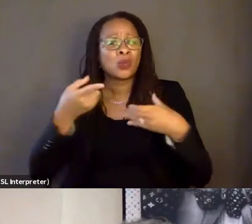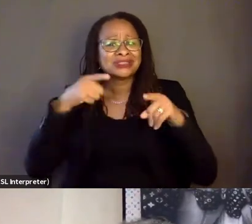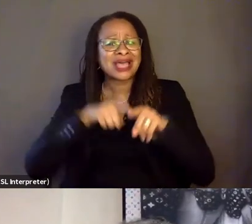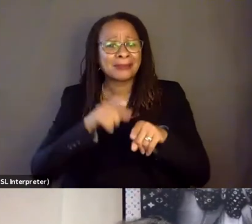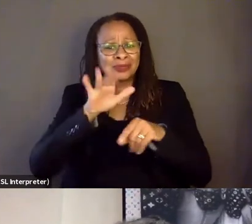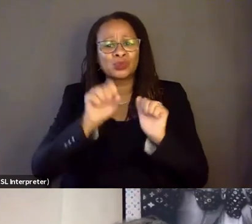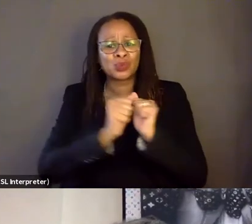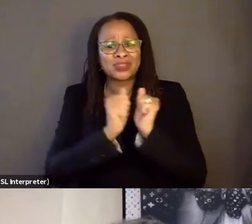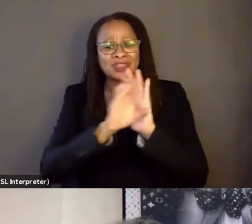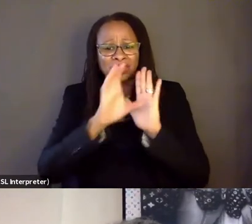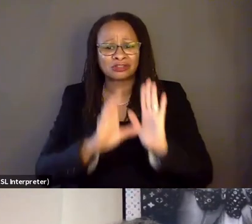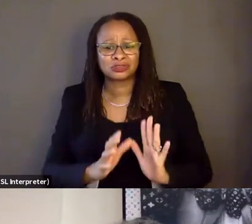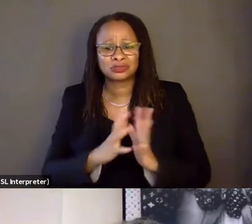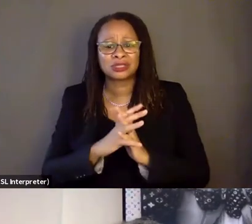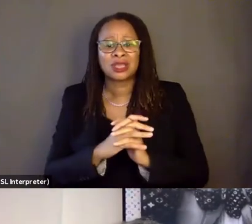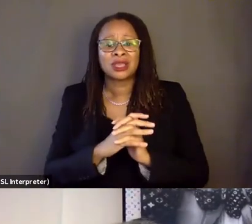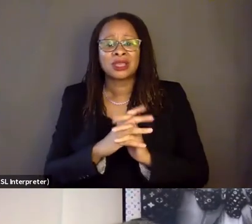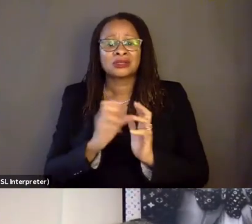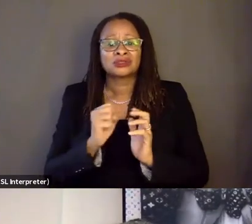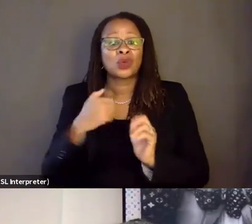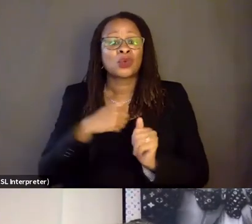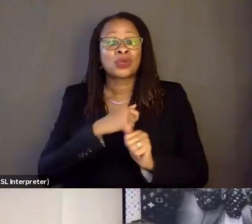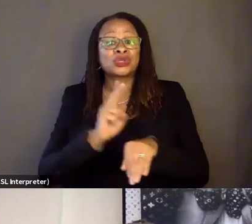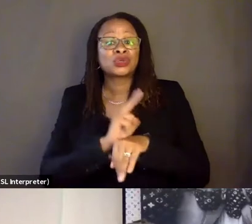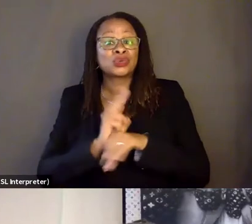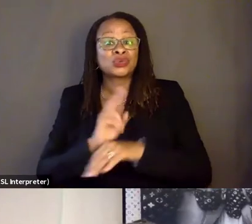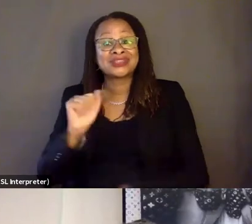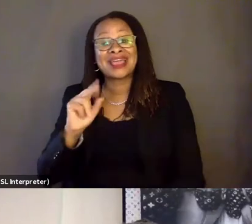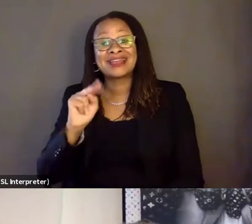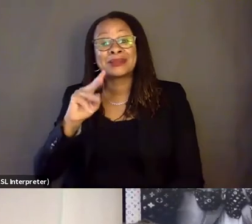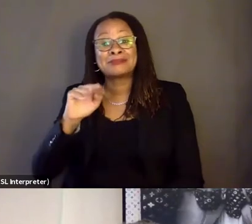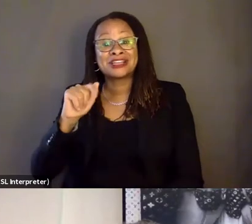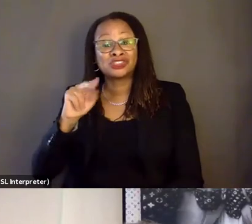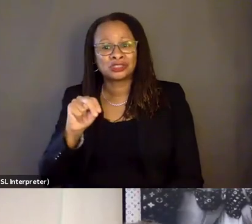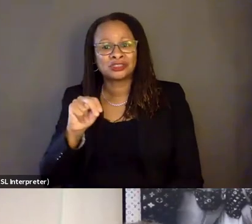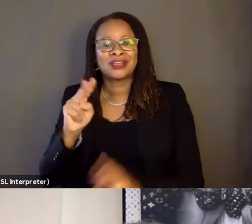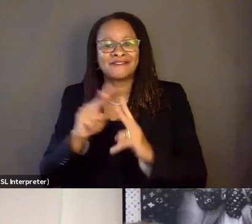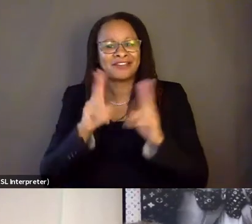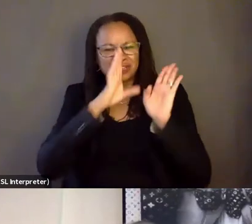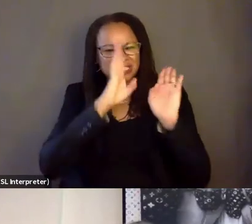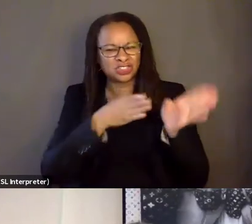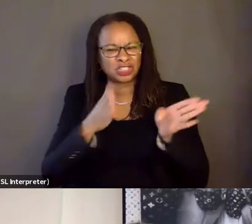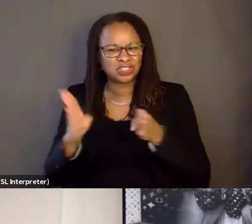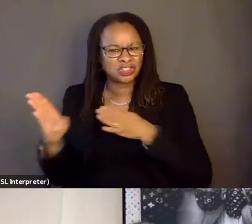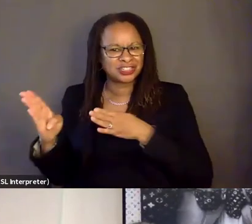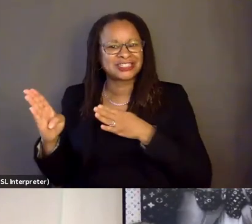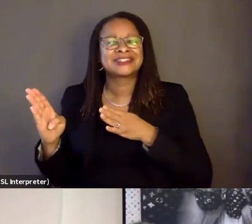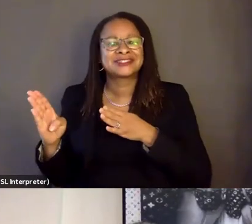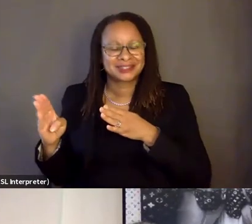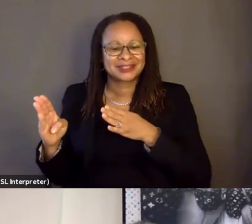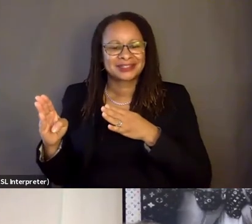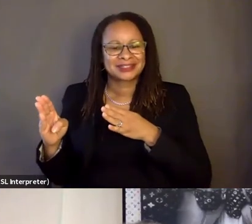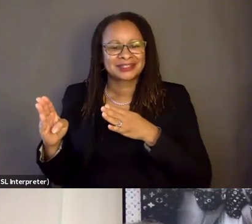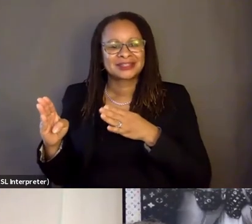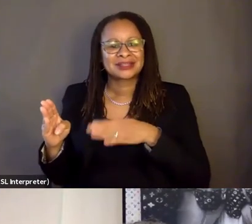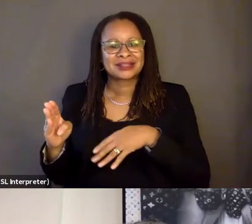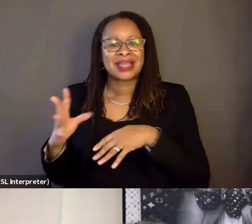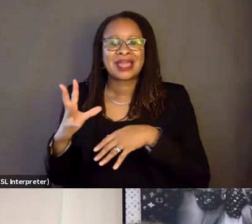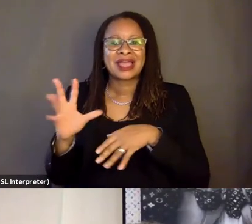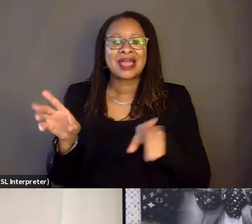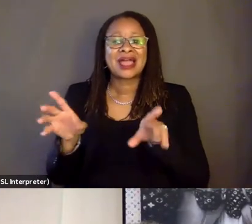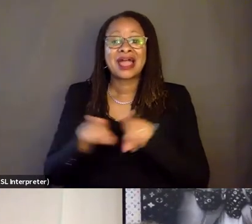the characters. And so we used animation very strategically as a